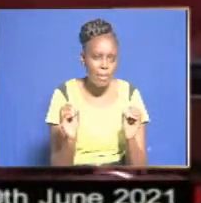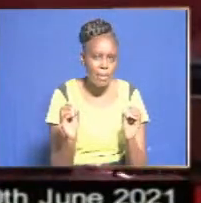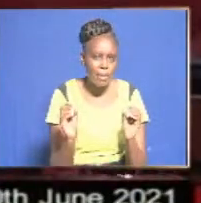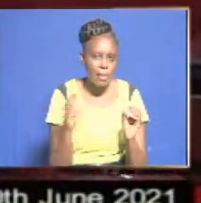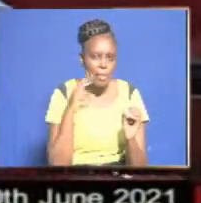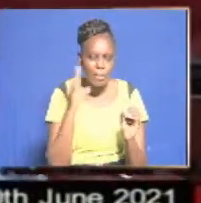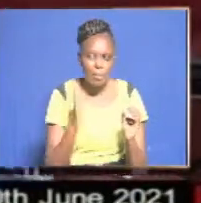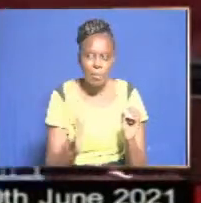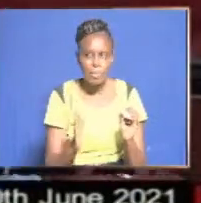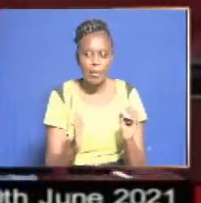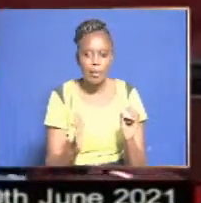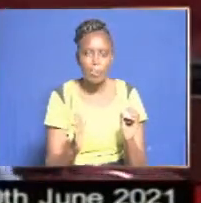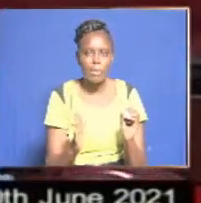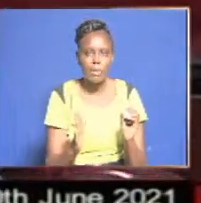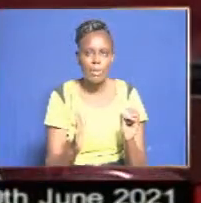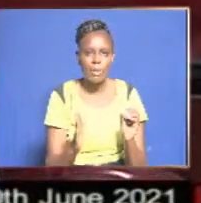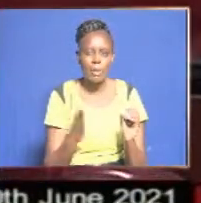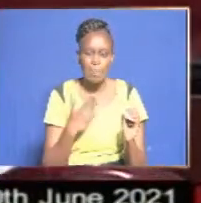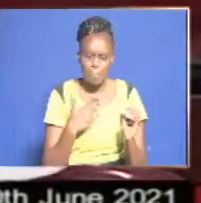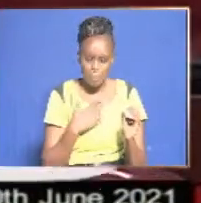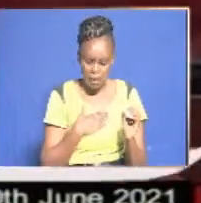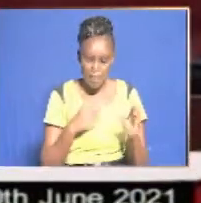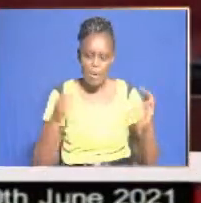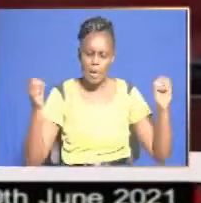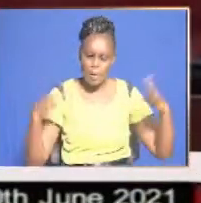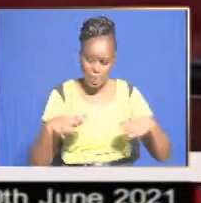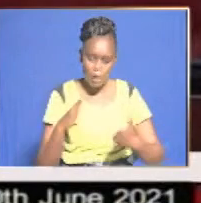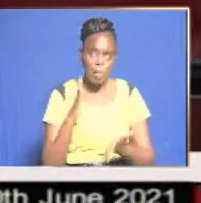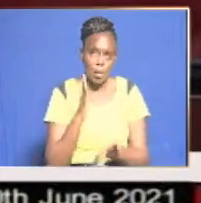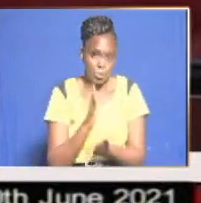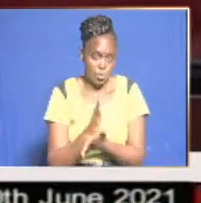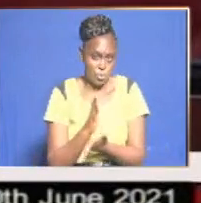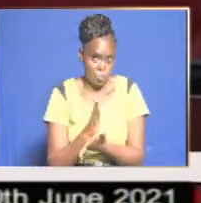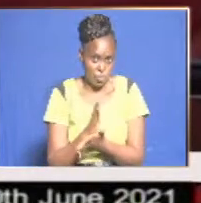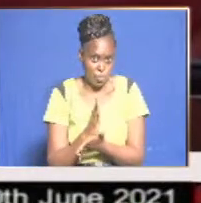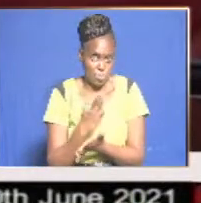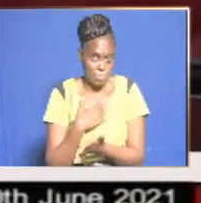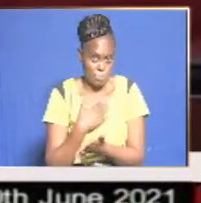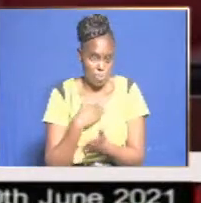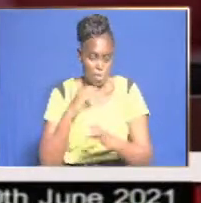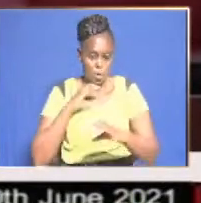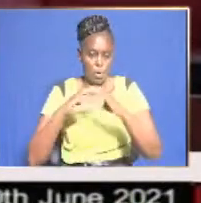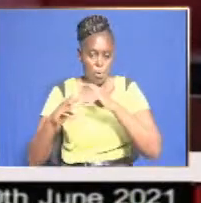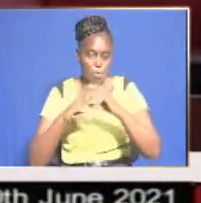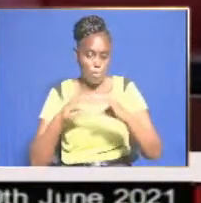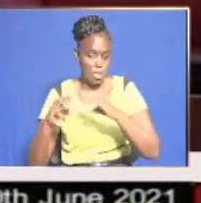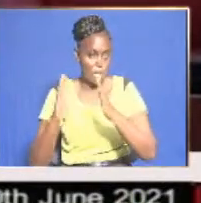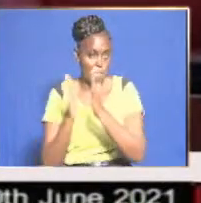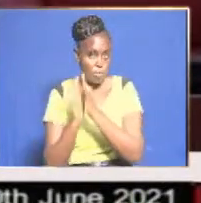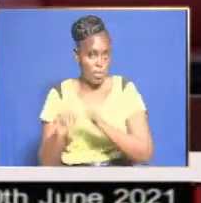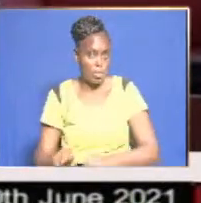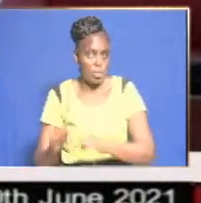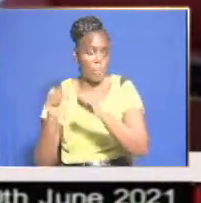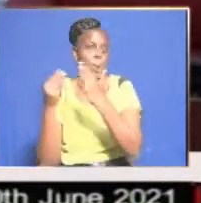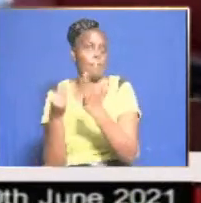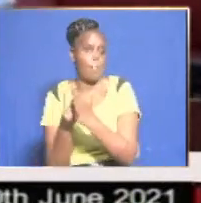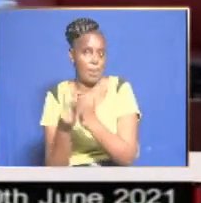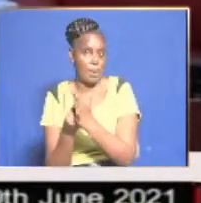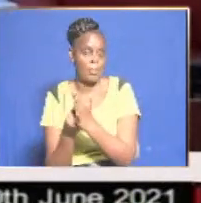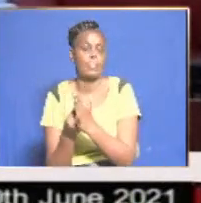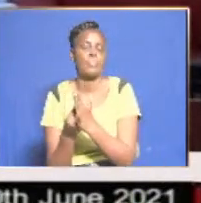Mr. Speaker, I want to be very clear. Yes, indeed, I've been in touch with the Chair of Finance.